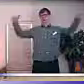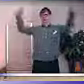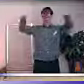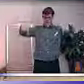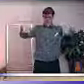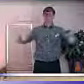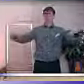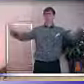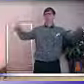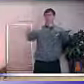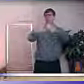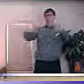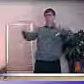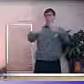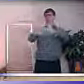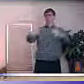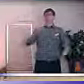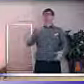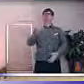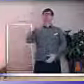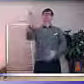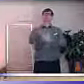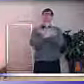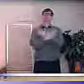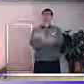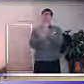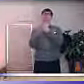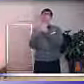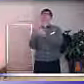conflict. That love is present.